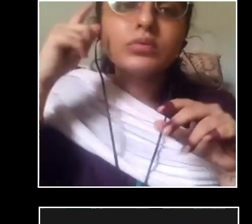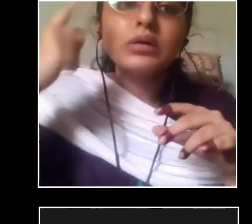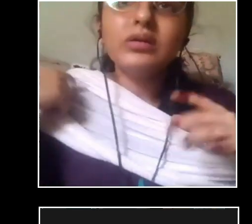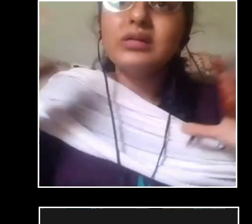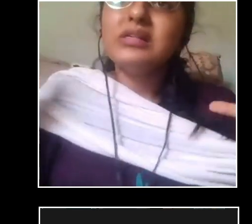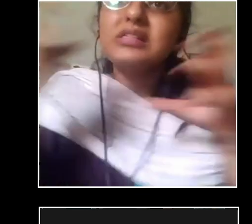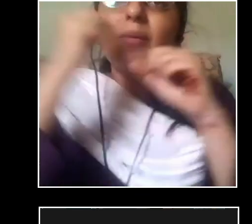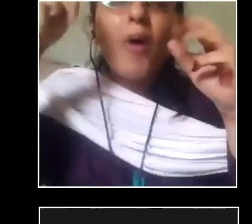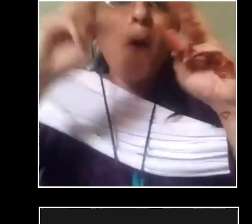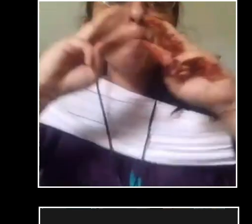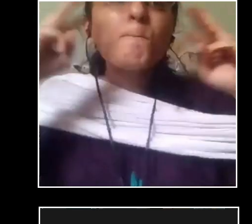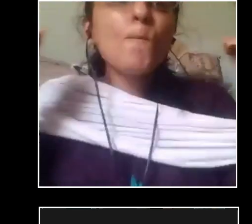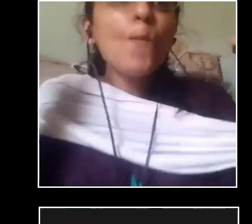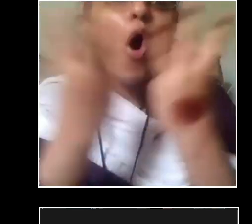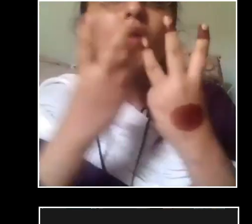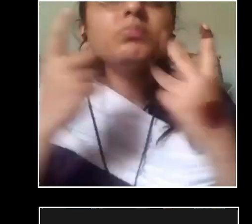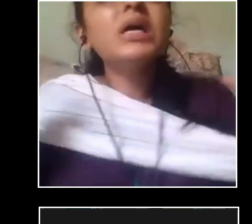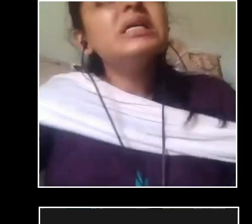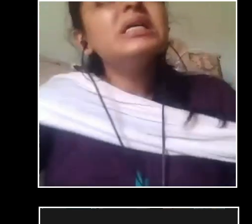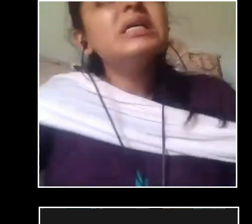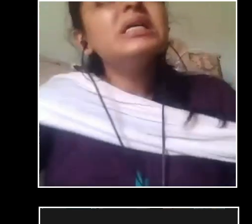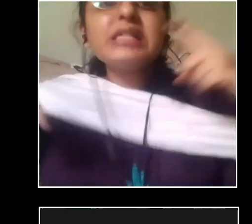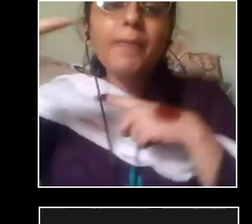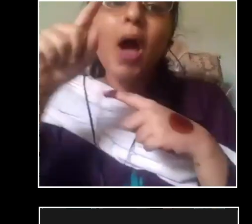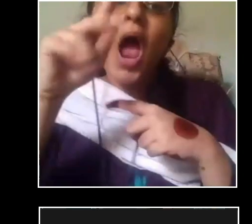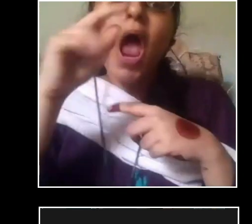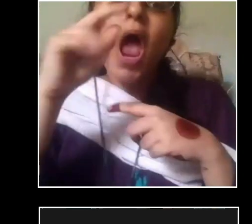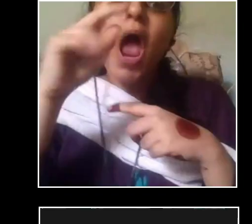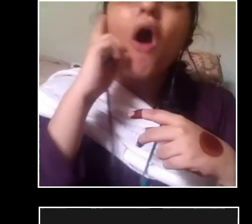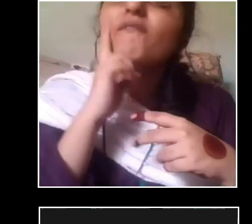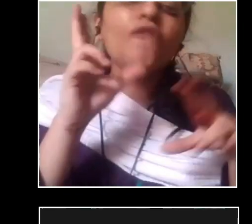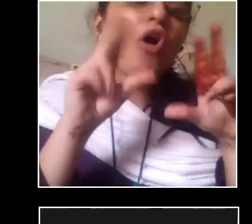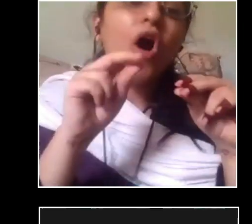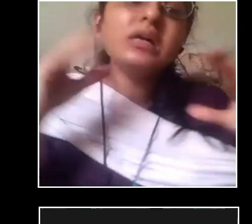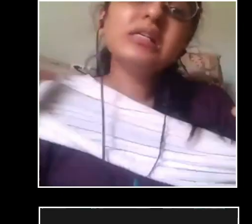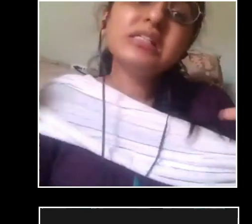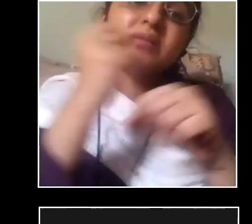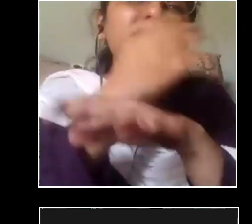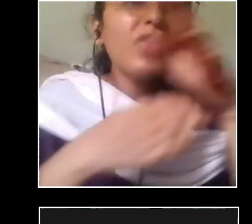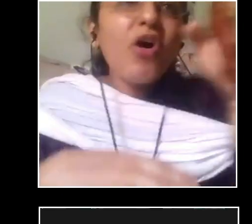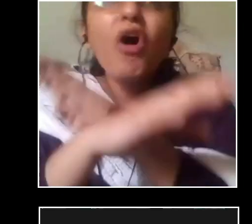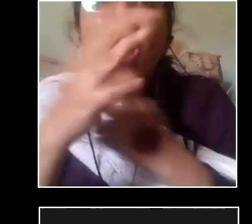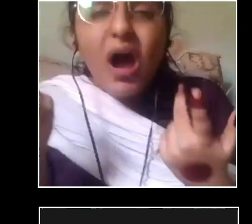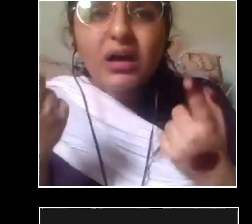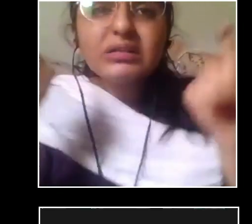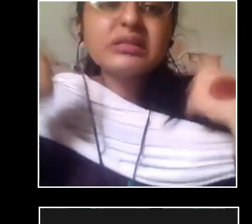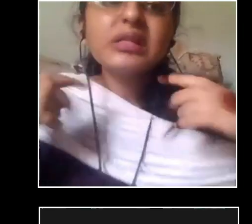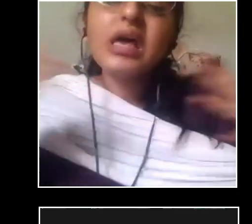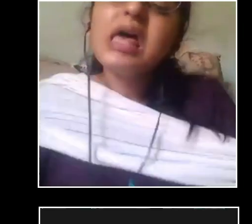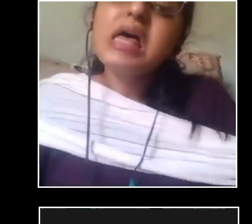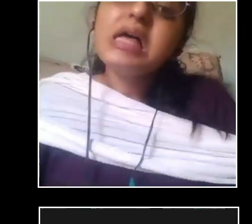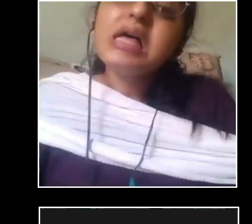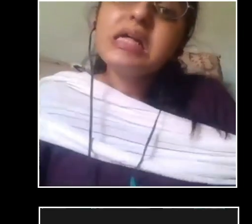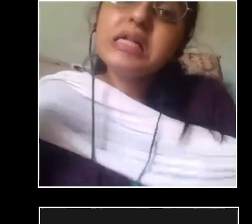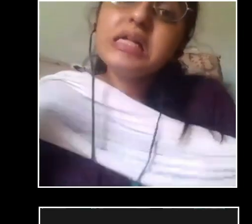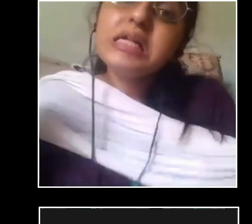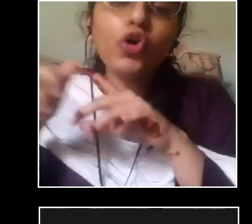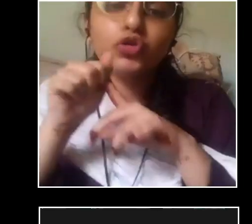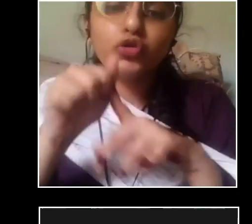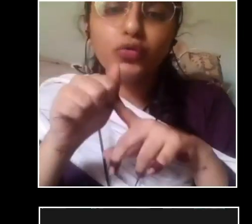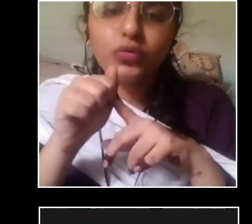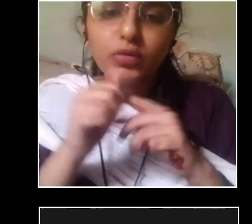made accessible for everyone, because digital technologies, they don't see your physical attributes. They just see